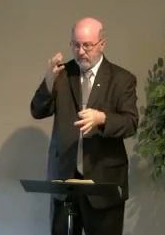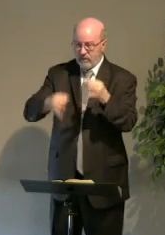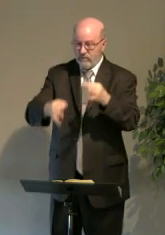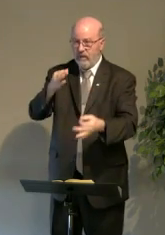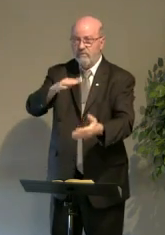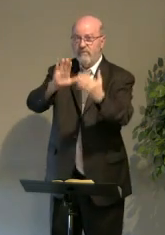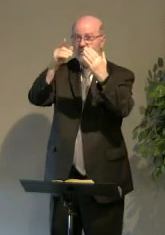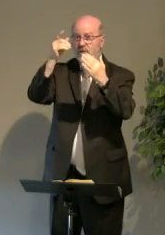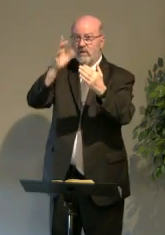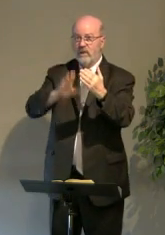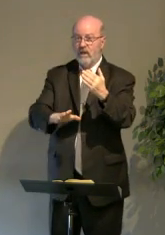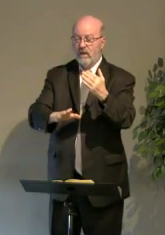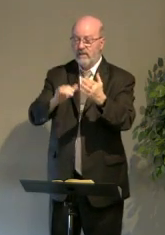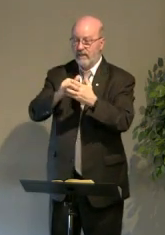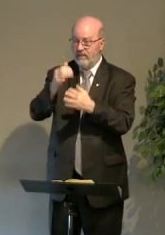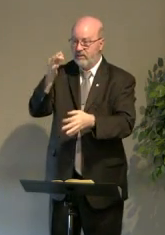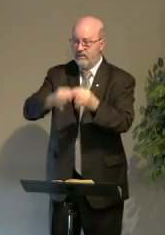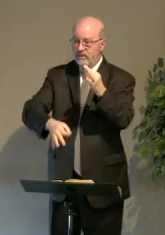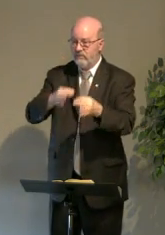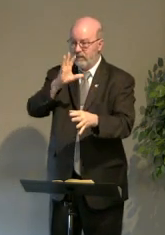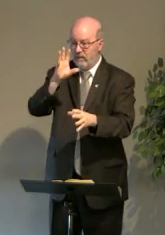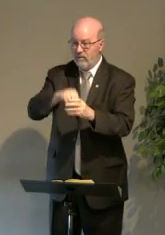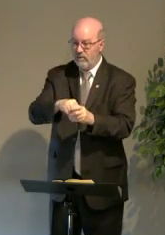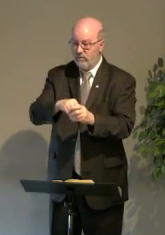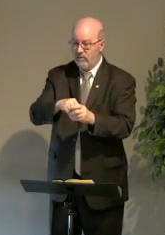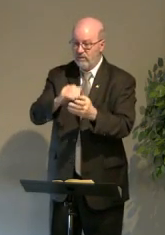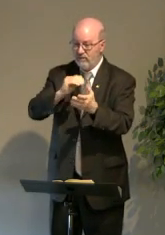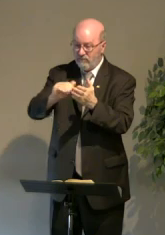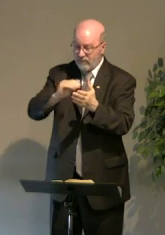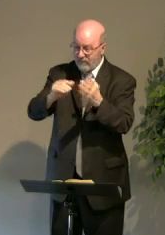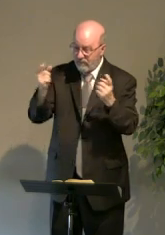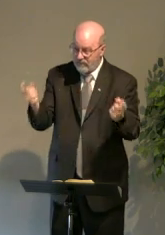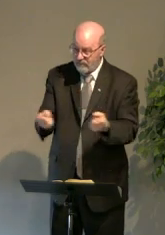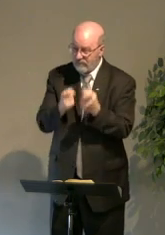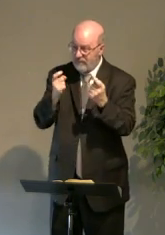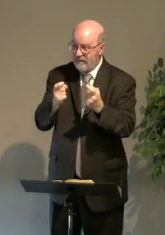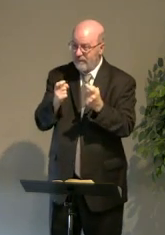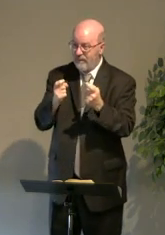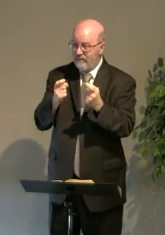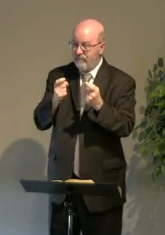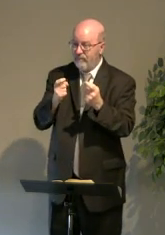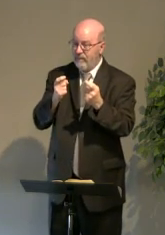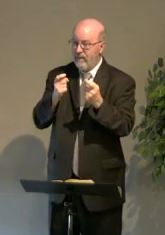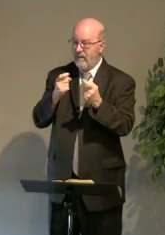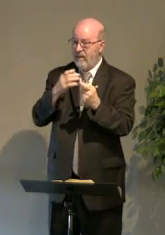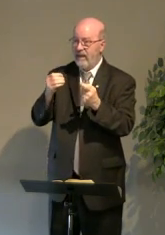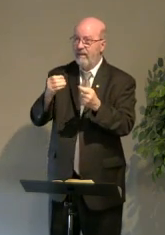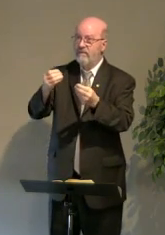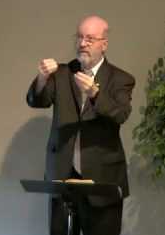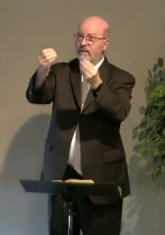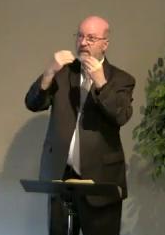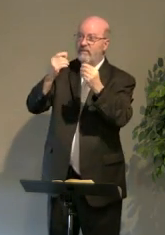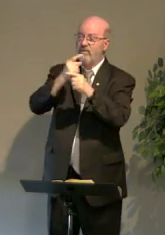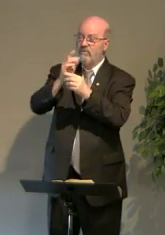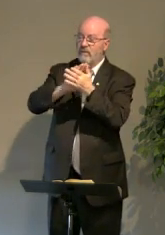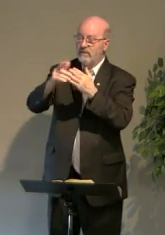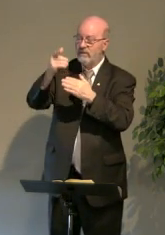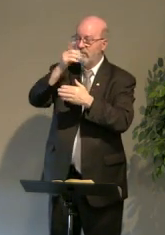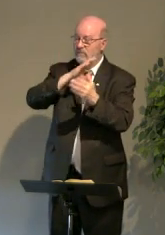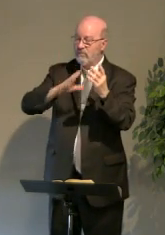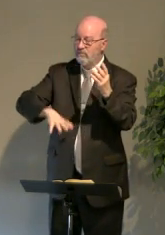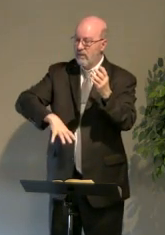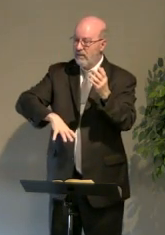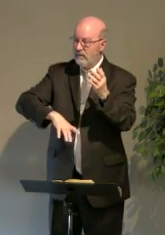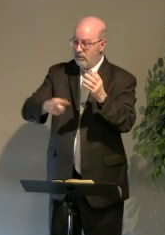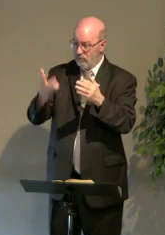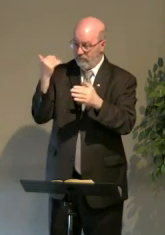justified before God. Such justification includes the pardon of sin and the imputation of the righteousness of Christ. That means